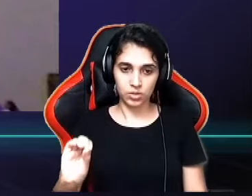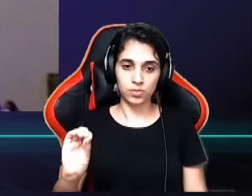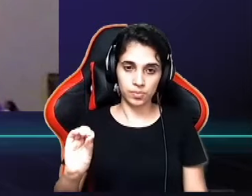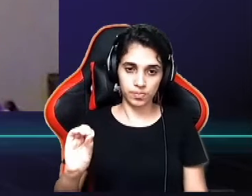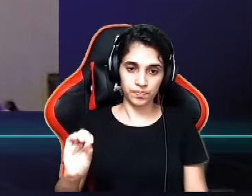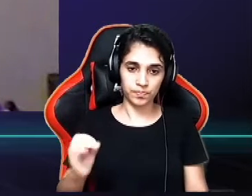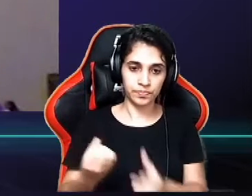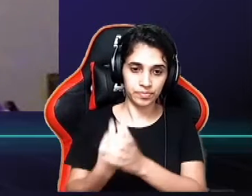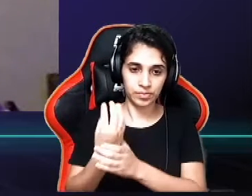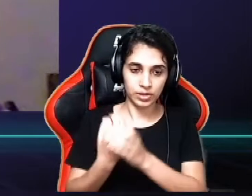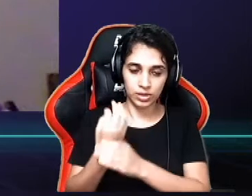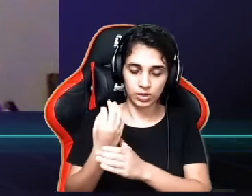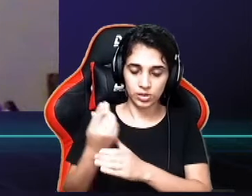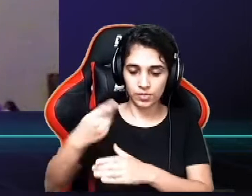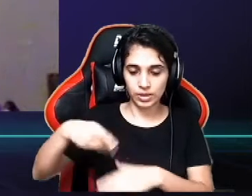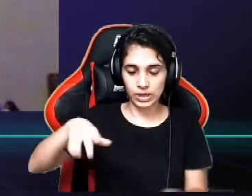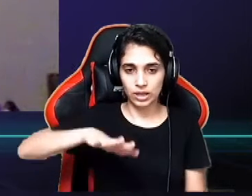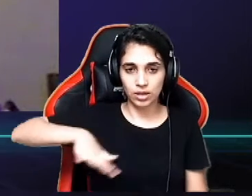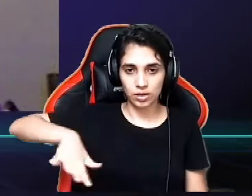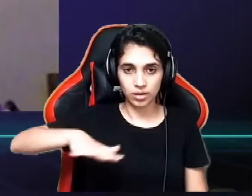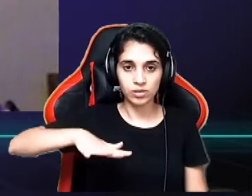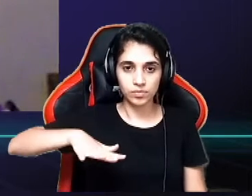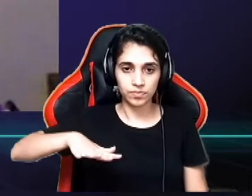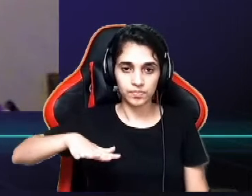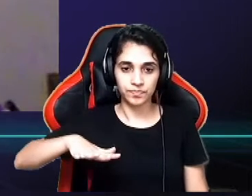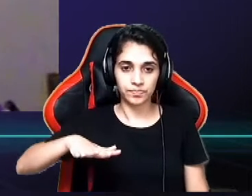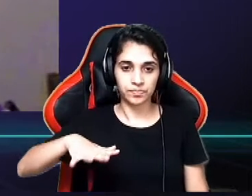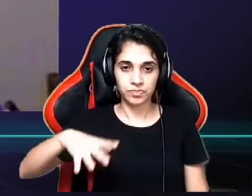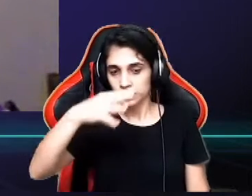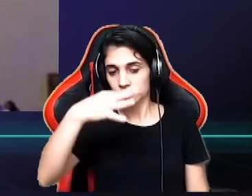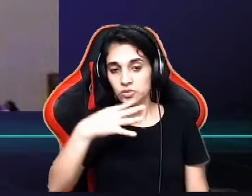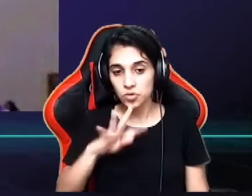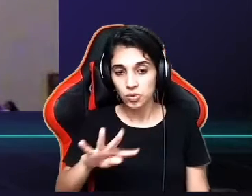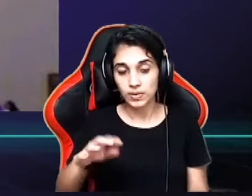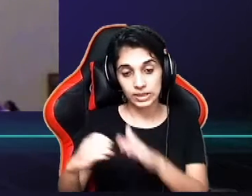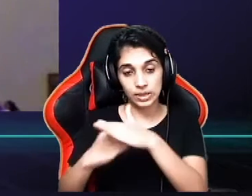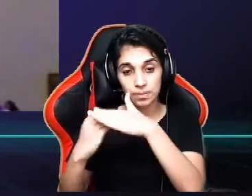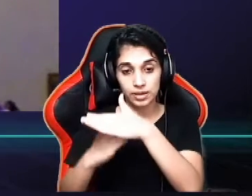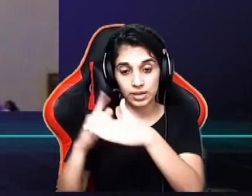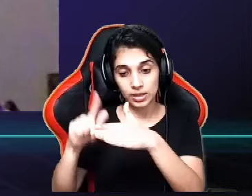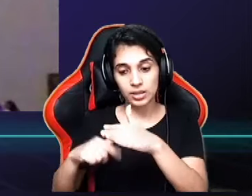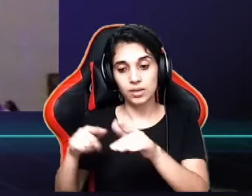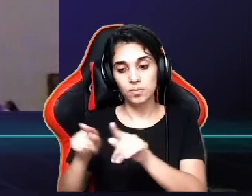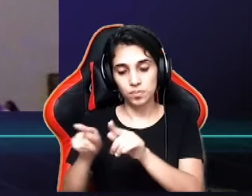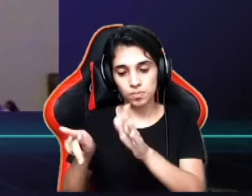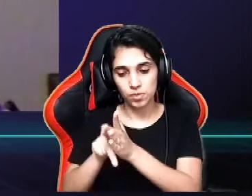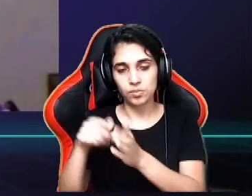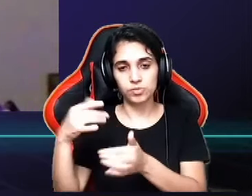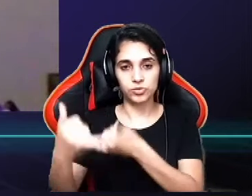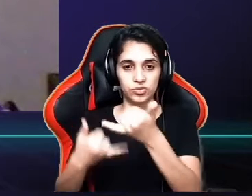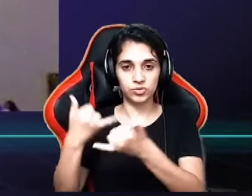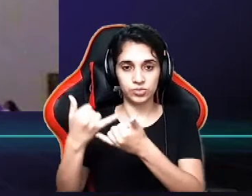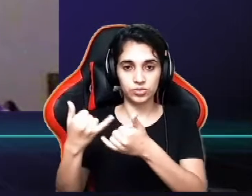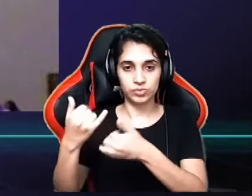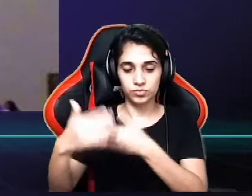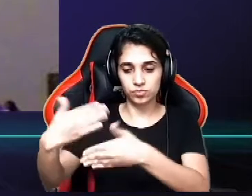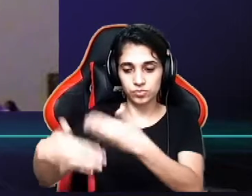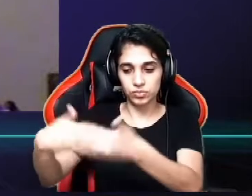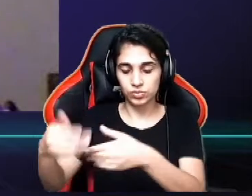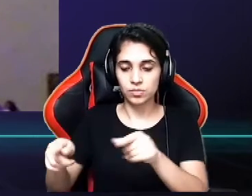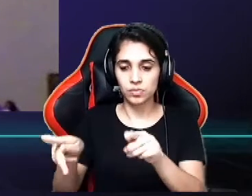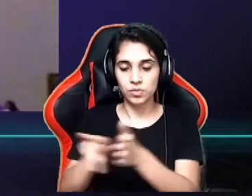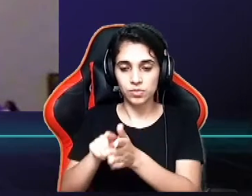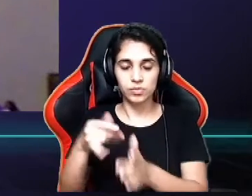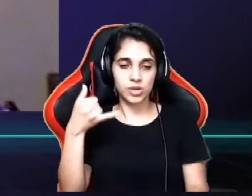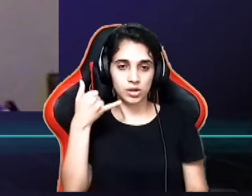as a project manager, product manager at Monomyto. And if you don't know Monomyto, we're a